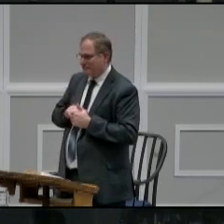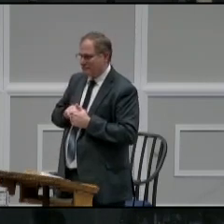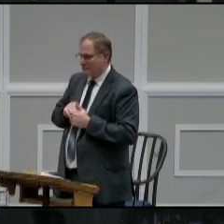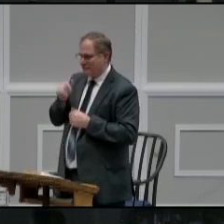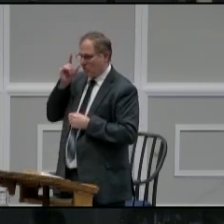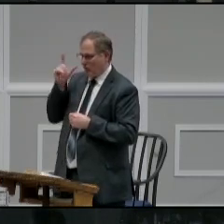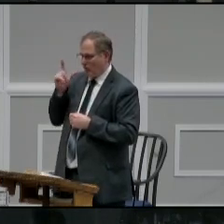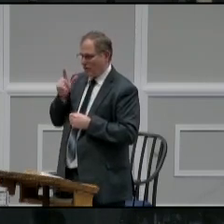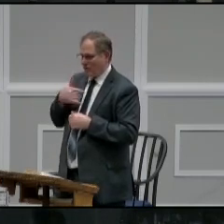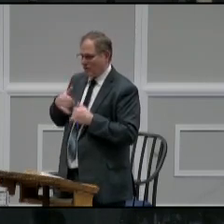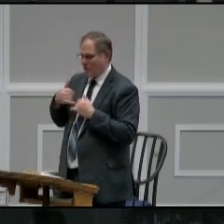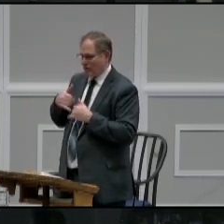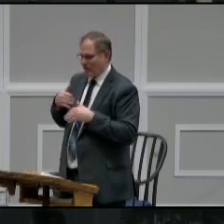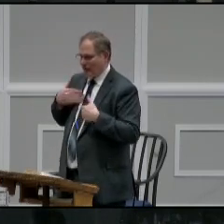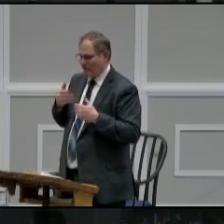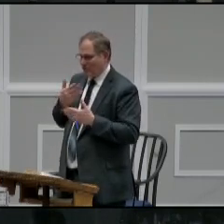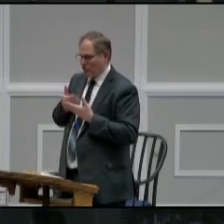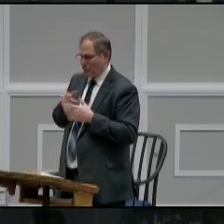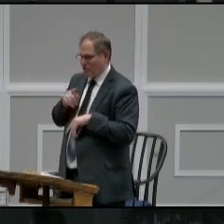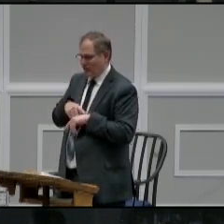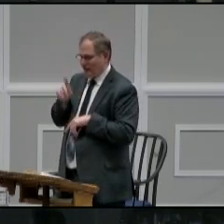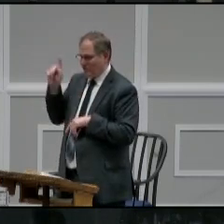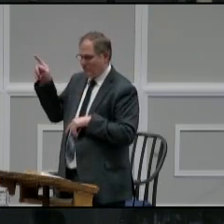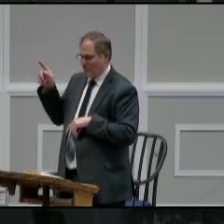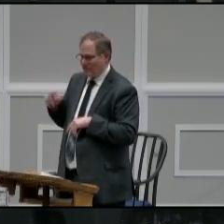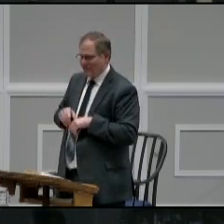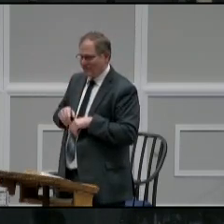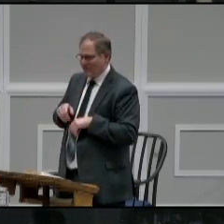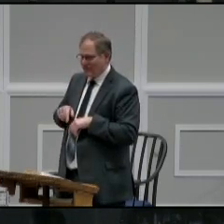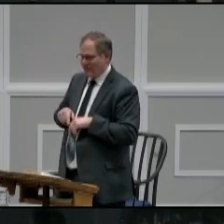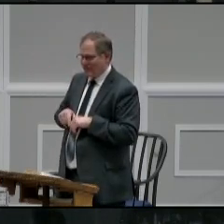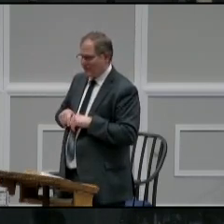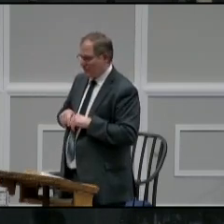had to say, all right, Jesus, we're doing this, and here I come.